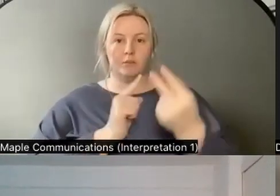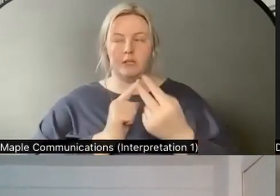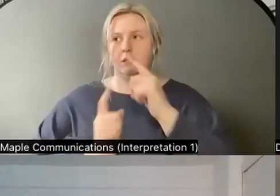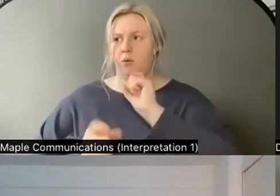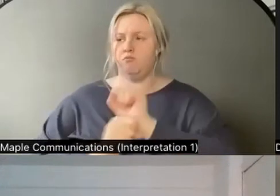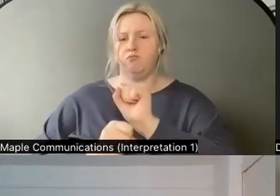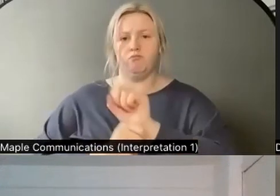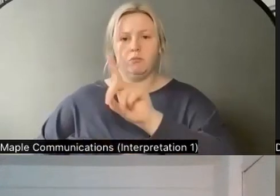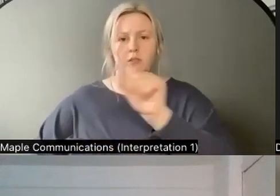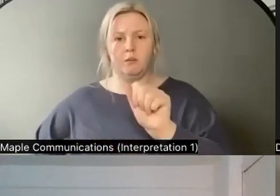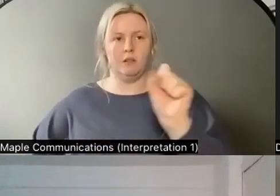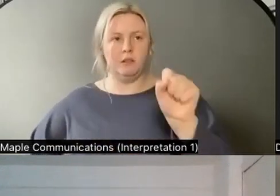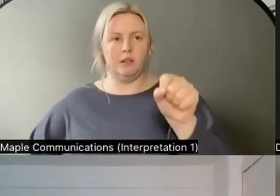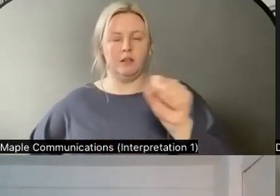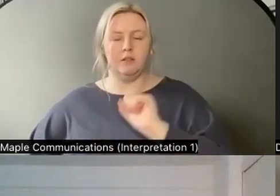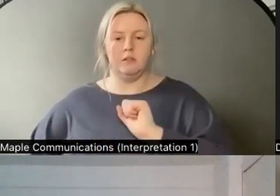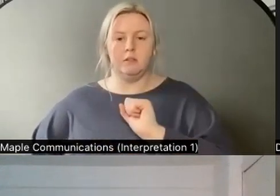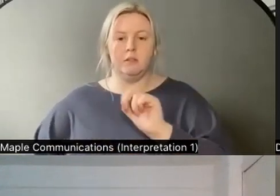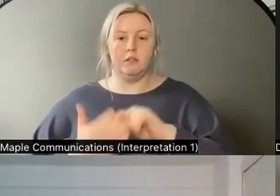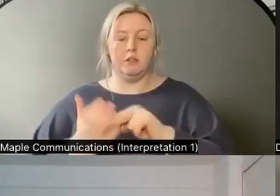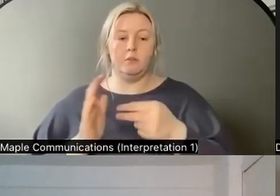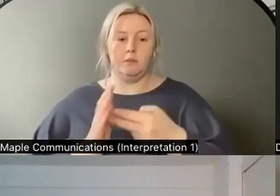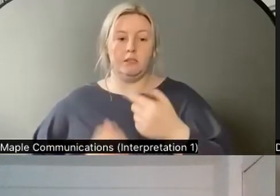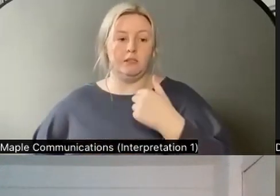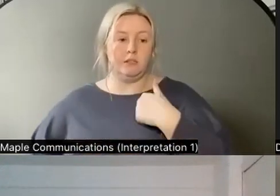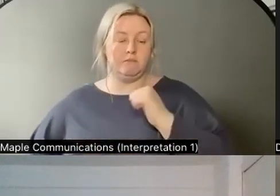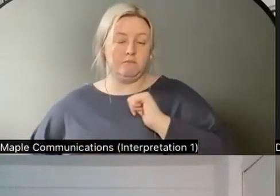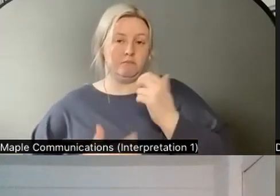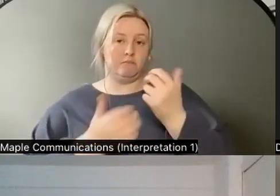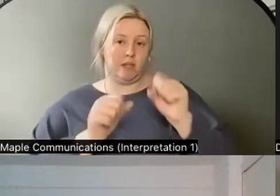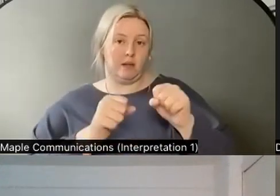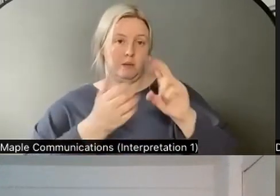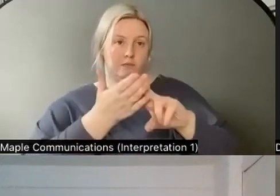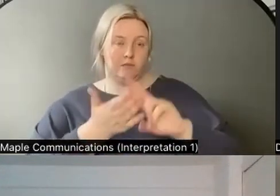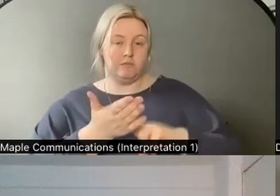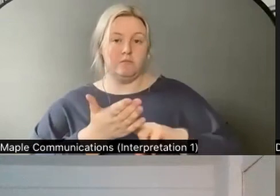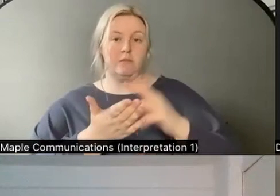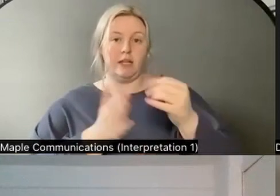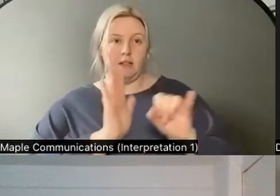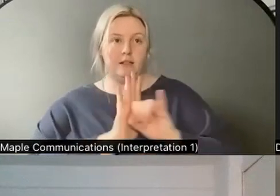provide me the ability to register and identify as such. And